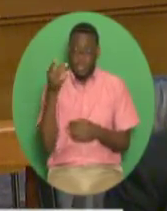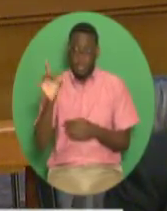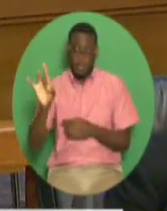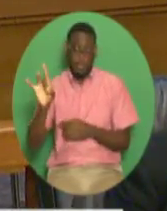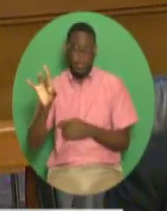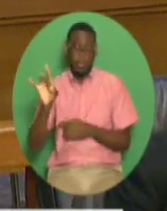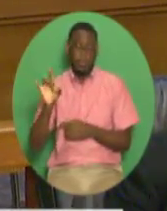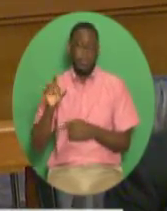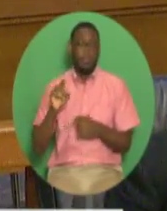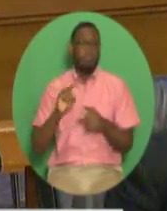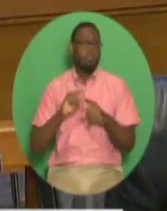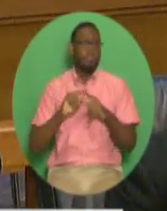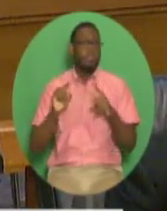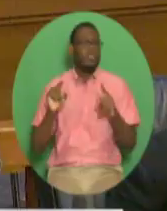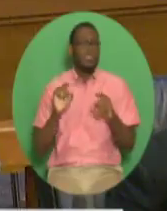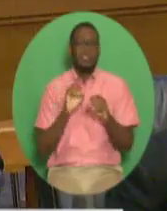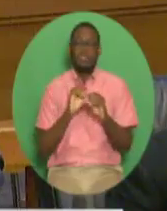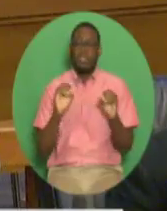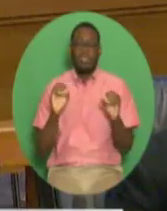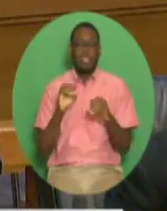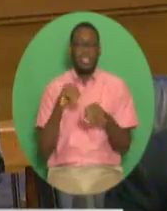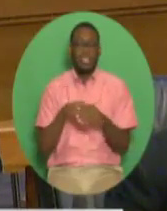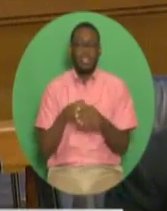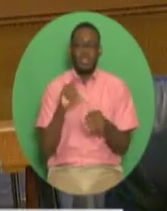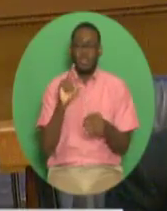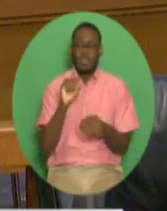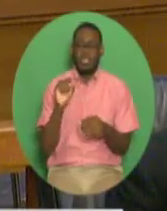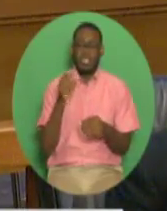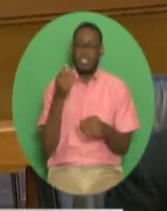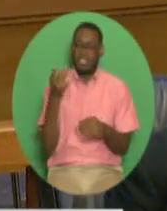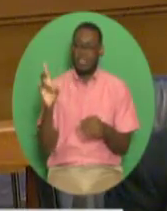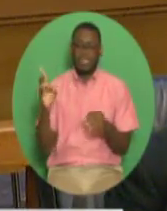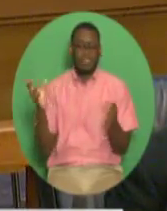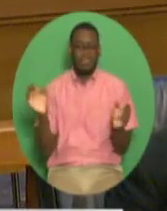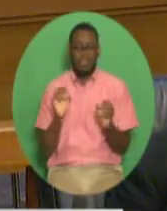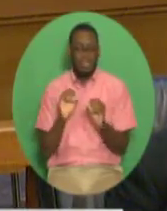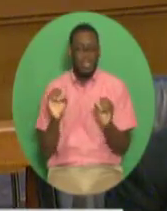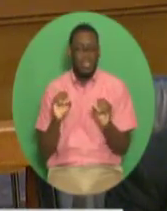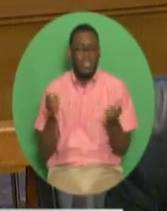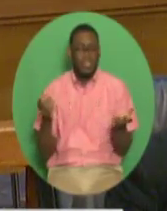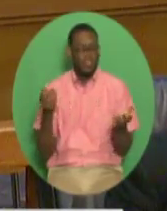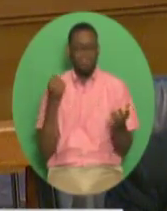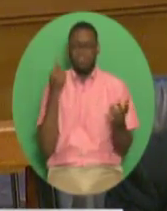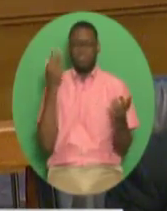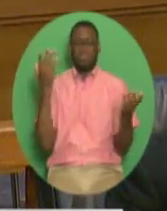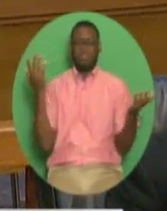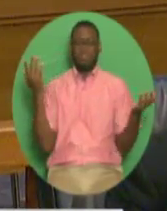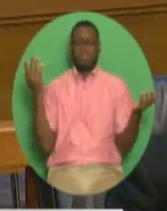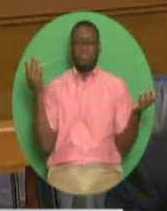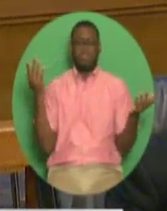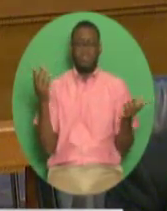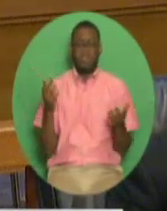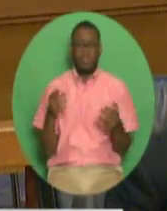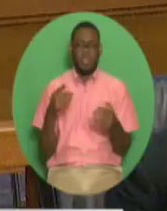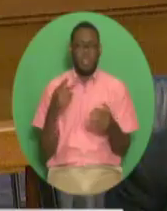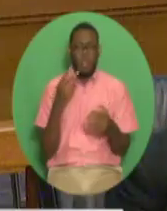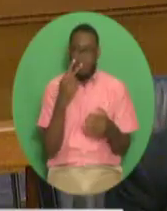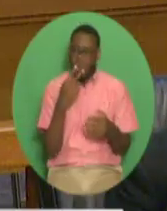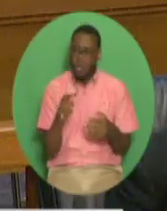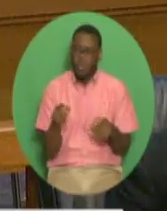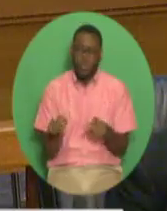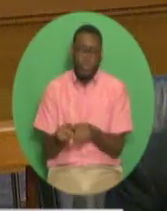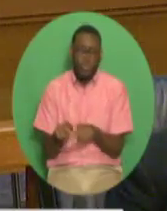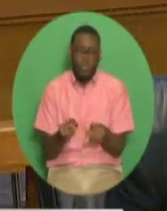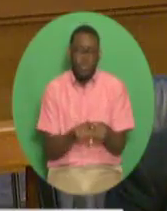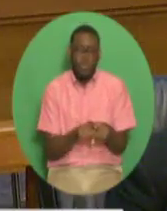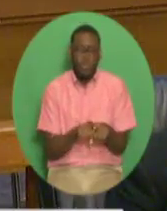in 2017, so perhaps there can be an explanation for that. I also note allocations for the